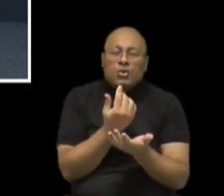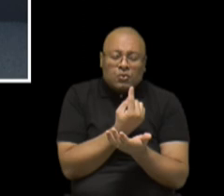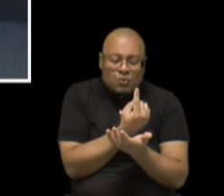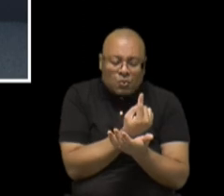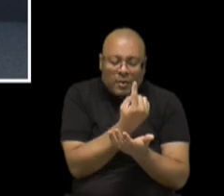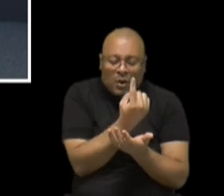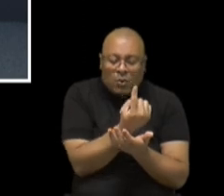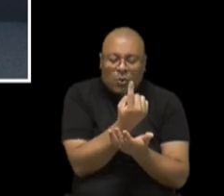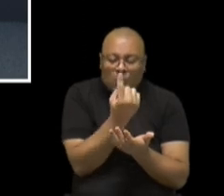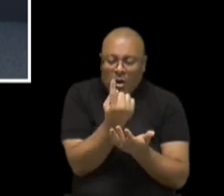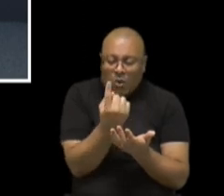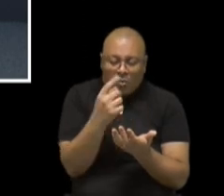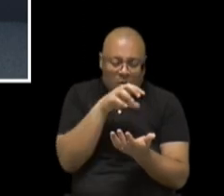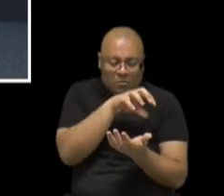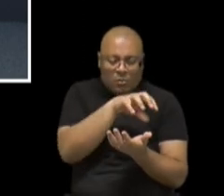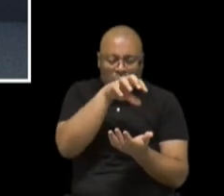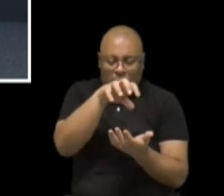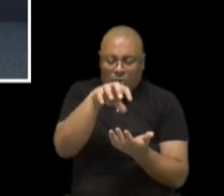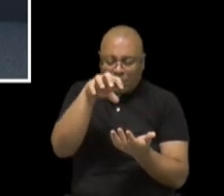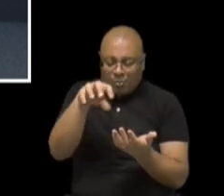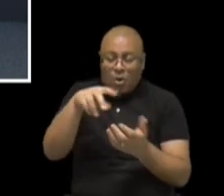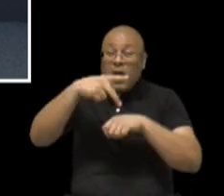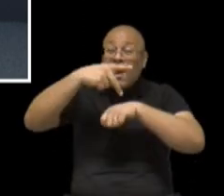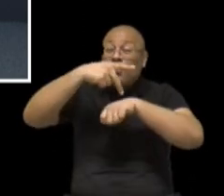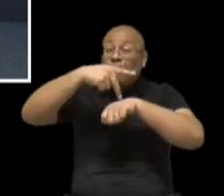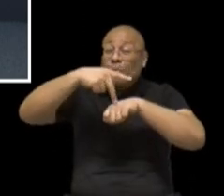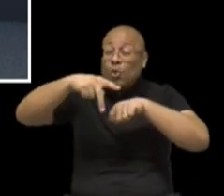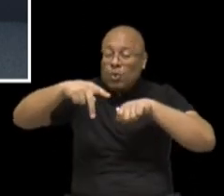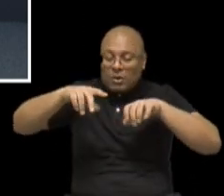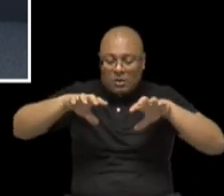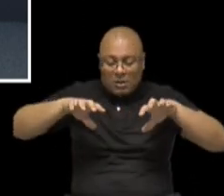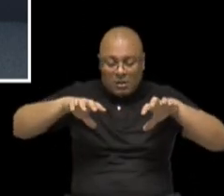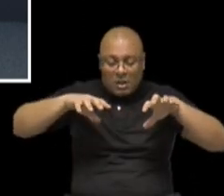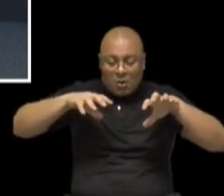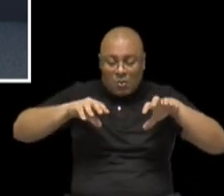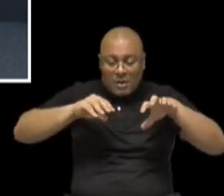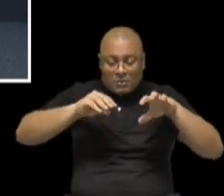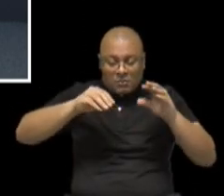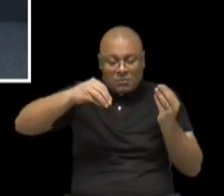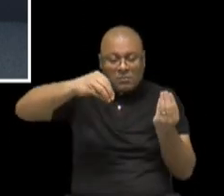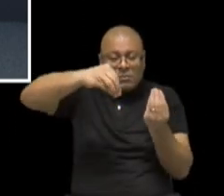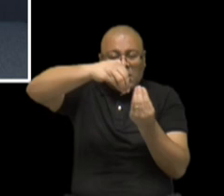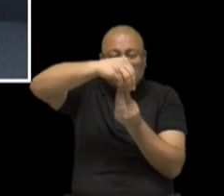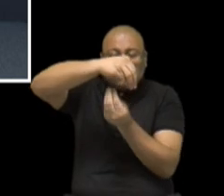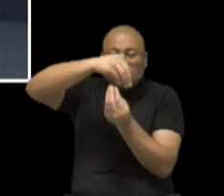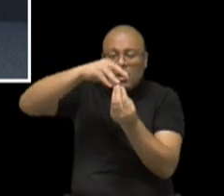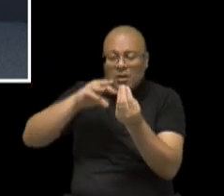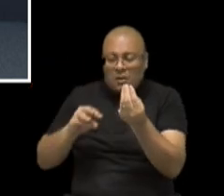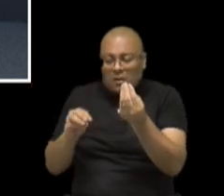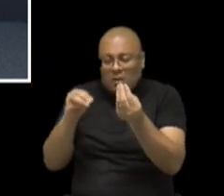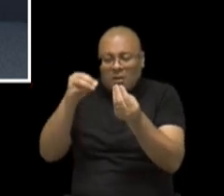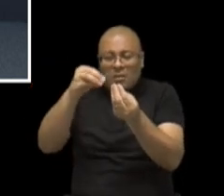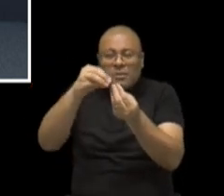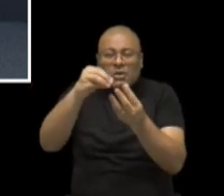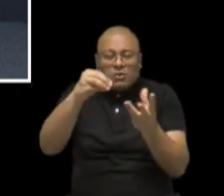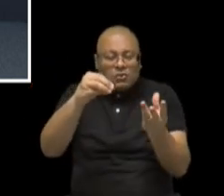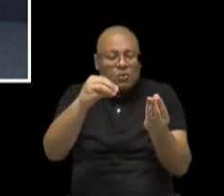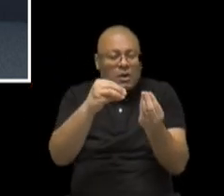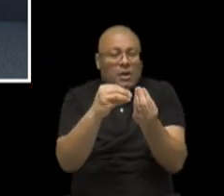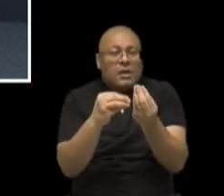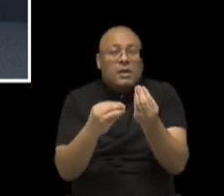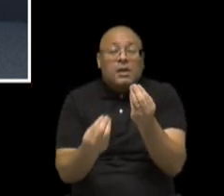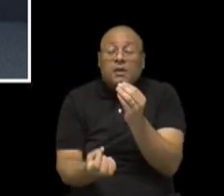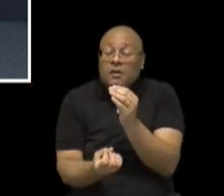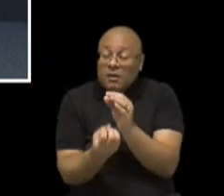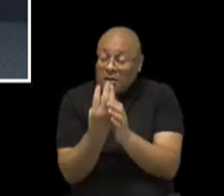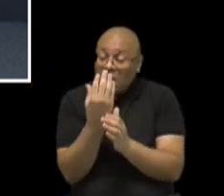have within the same period, they have the same way of mixing the colors, the same rhythm, even when they use